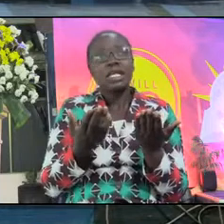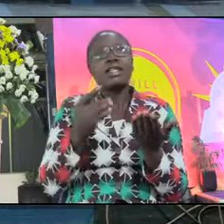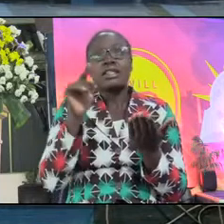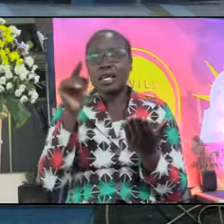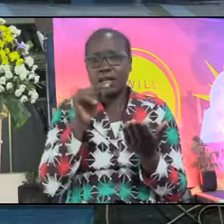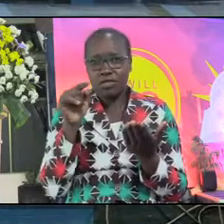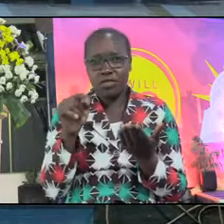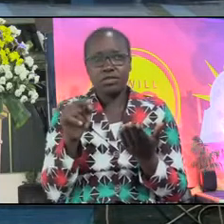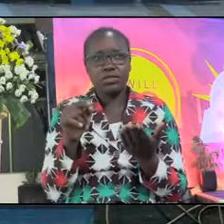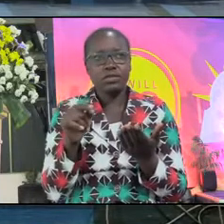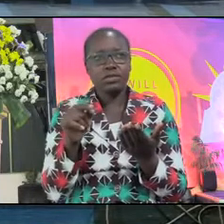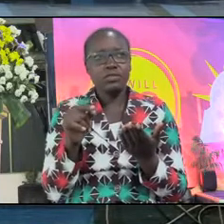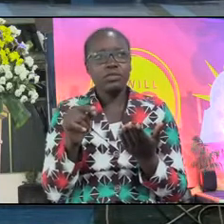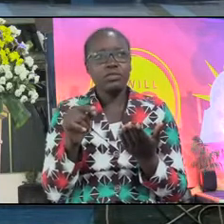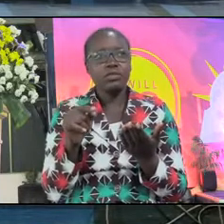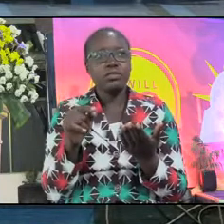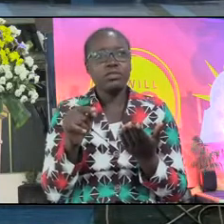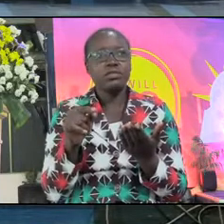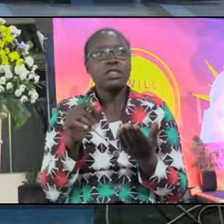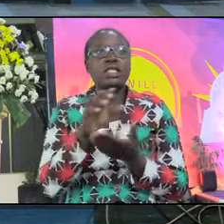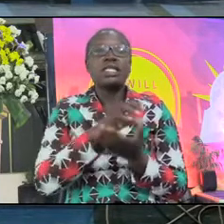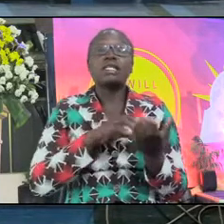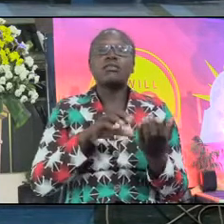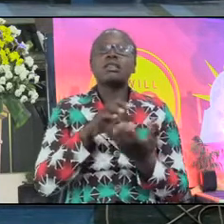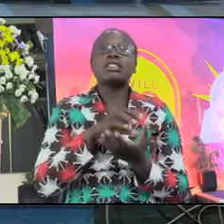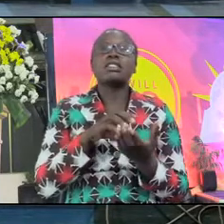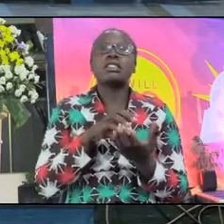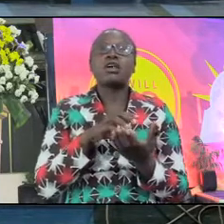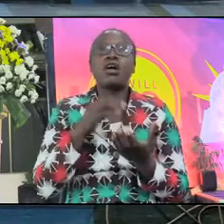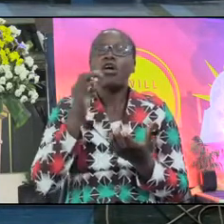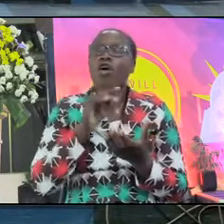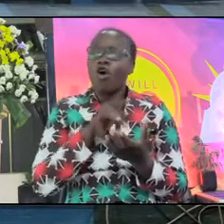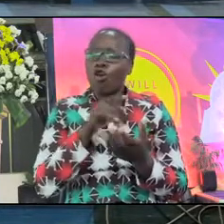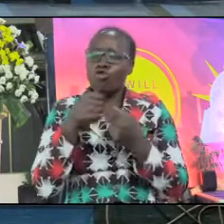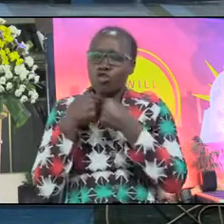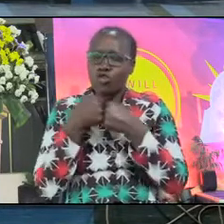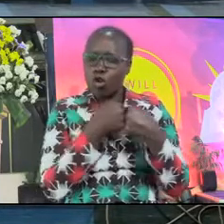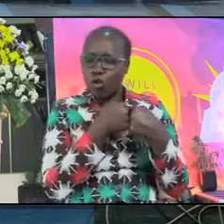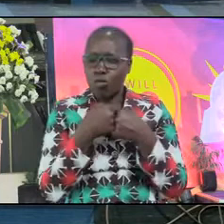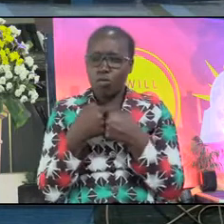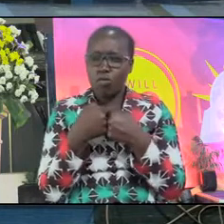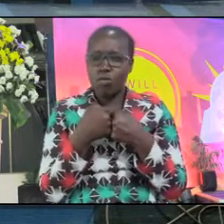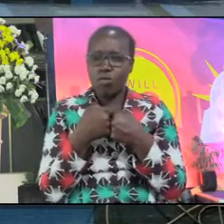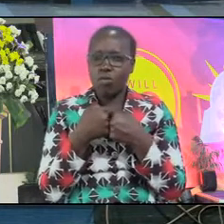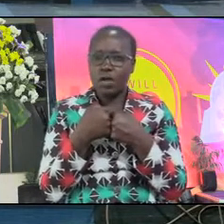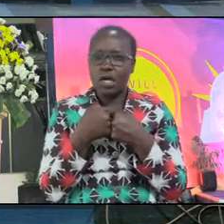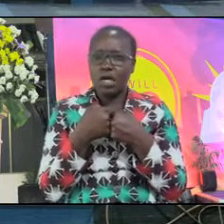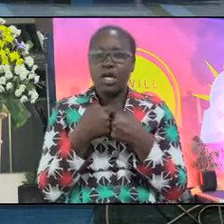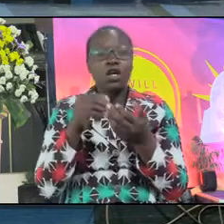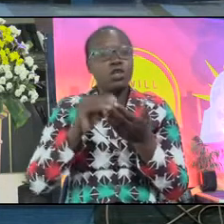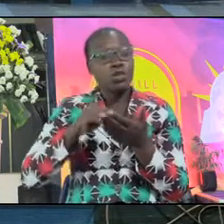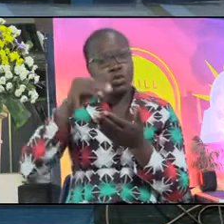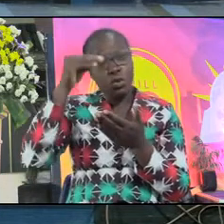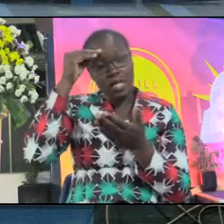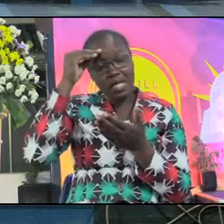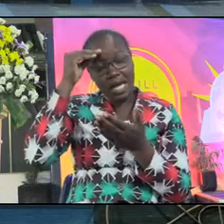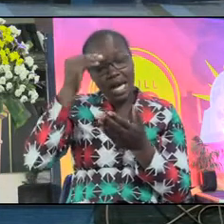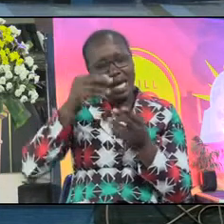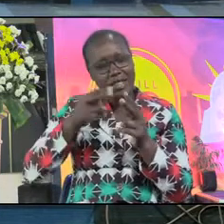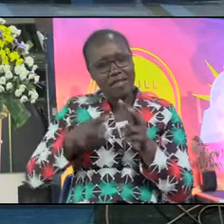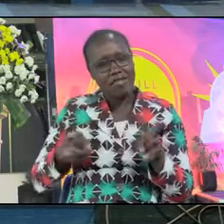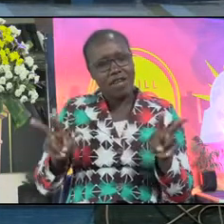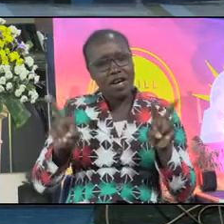Therefore, in the midst of your storm, you can learn the